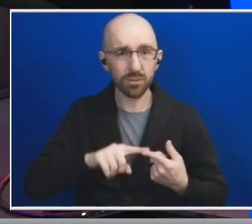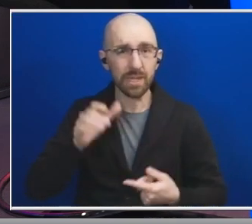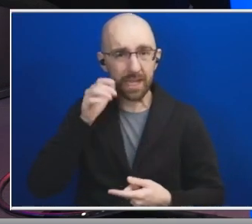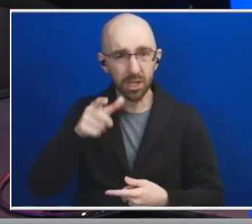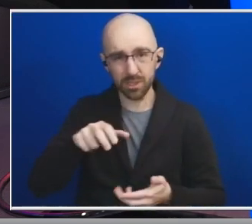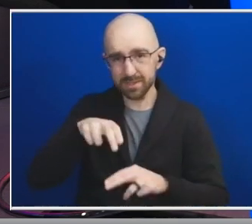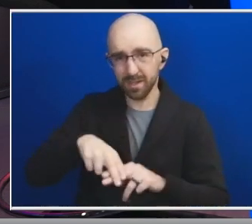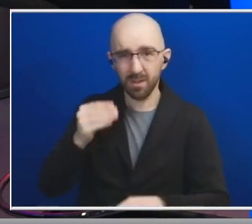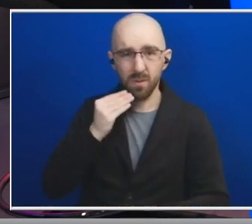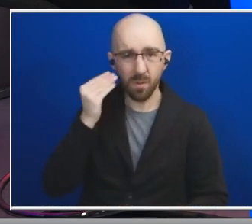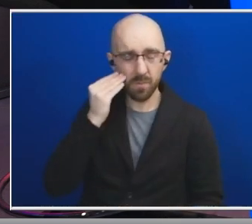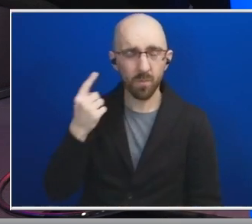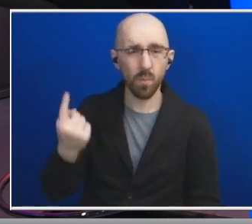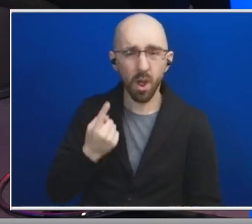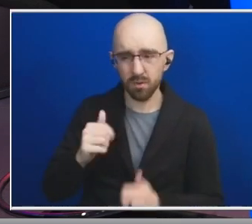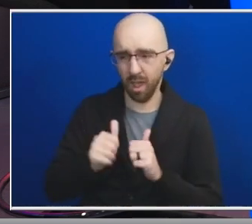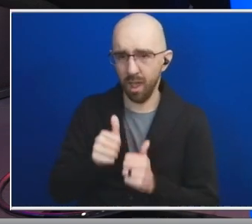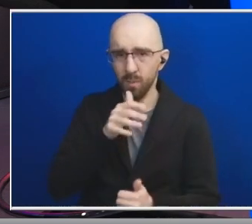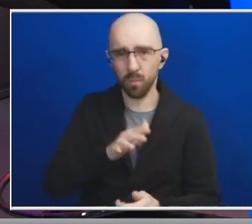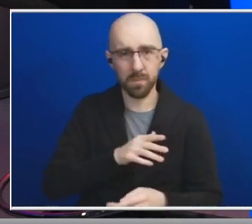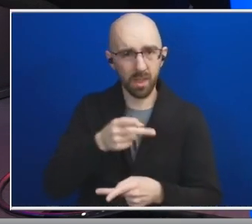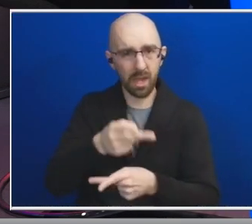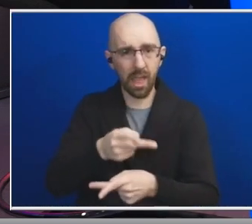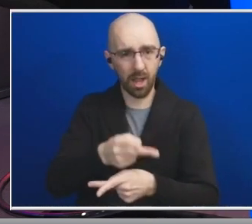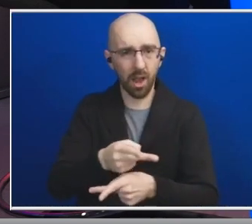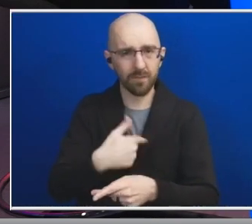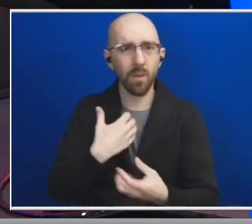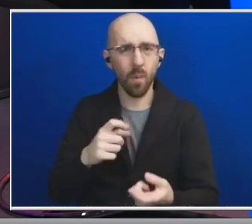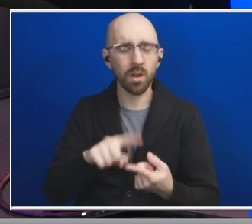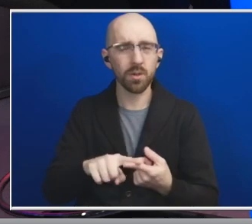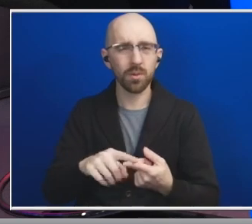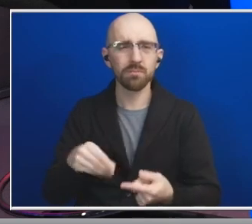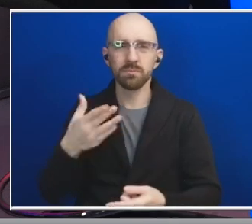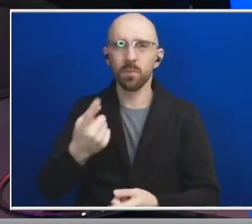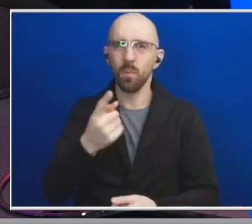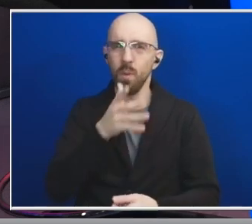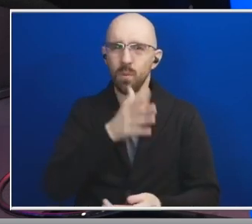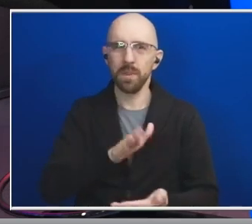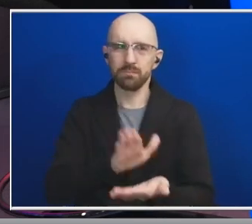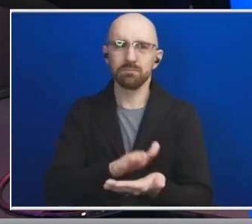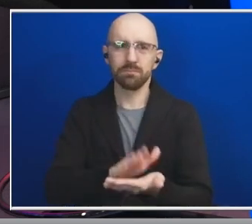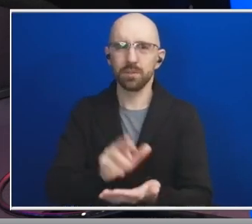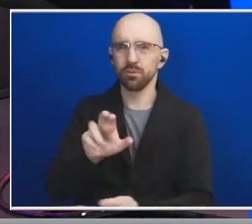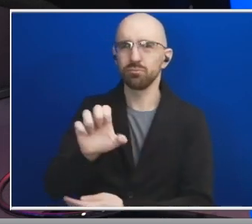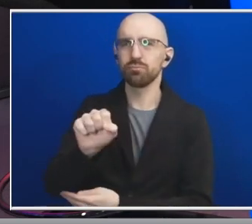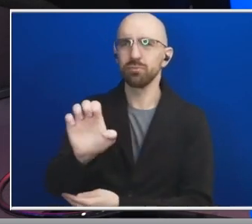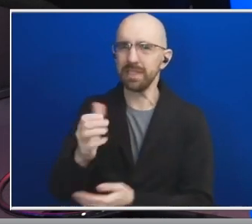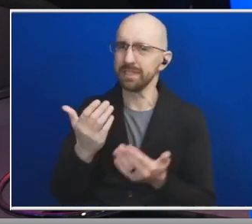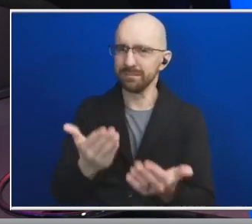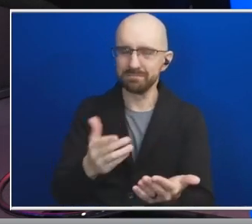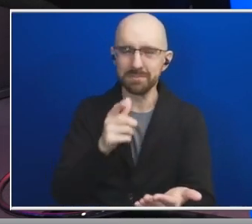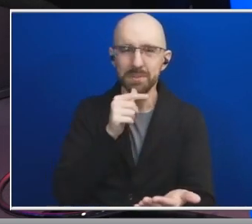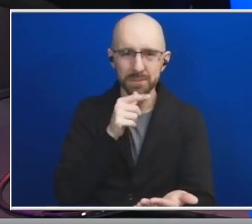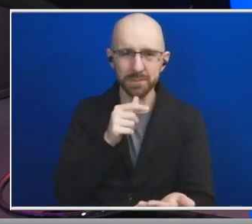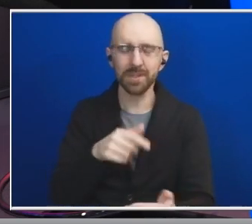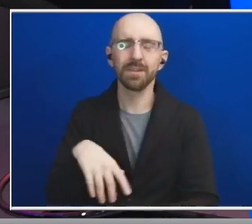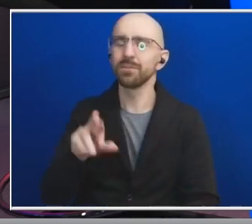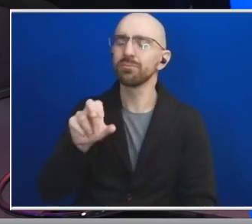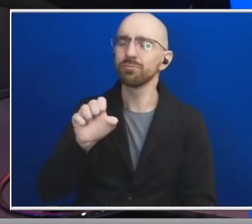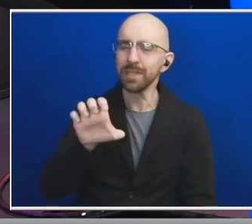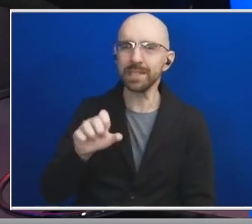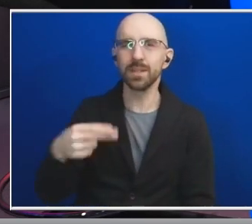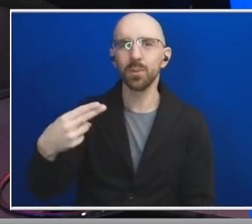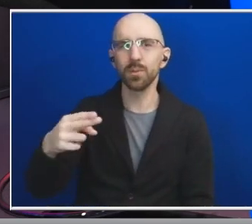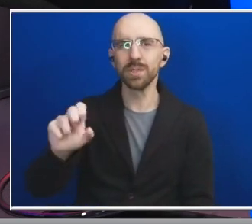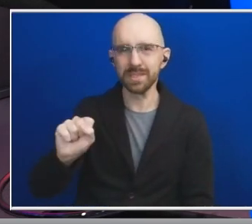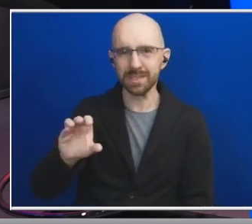how women are being taken care of. I do want to give one woman on this panel some love. It's Reese. Reese Hoos, thank you so much for taking the time to join us.